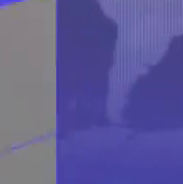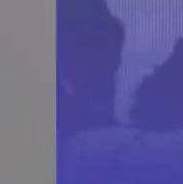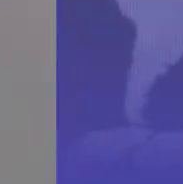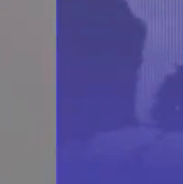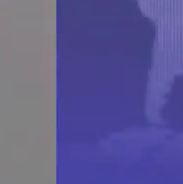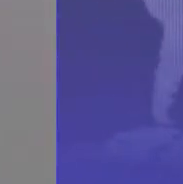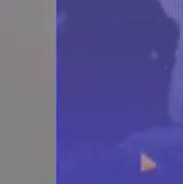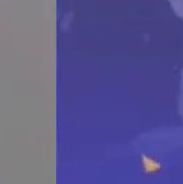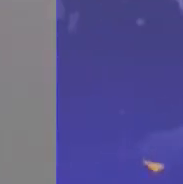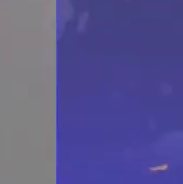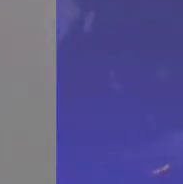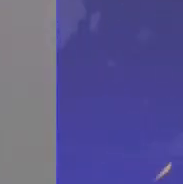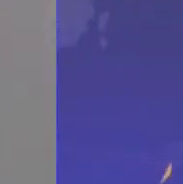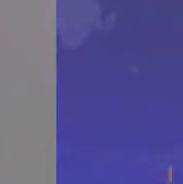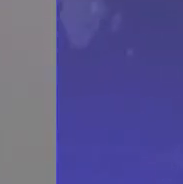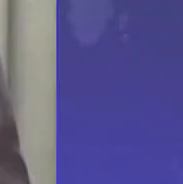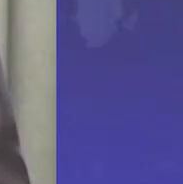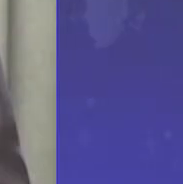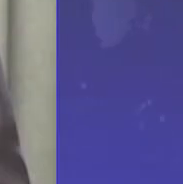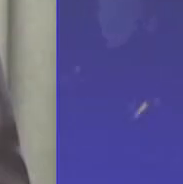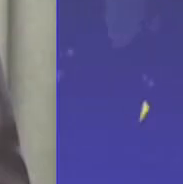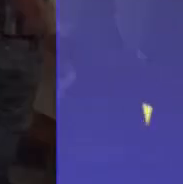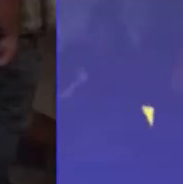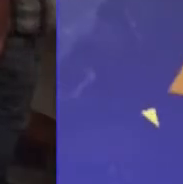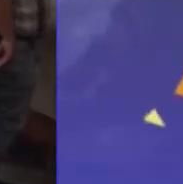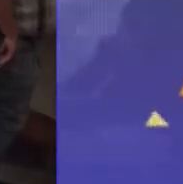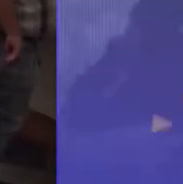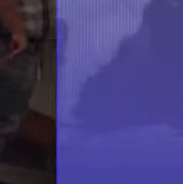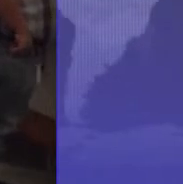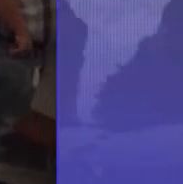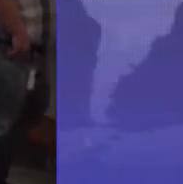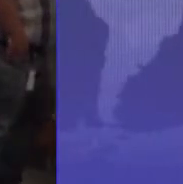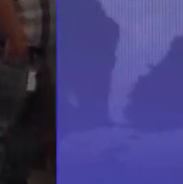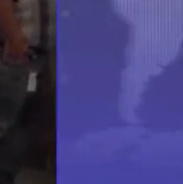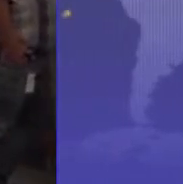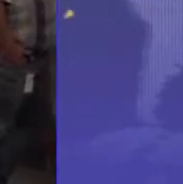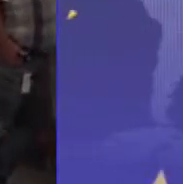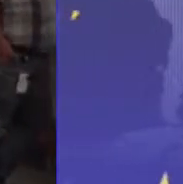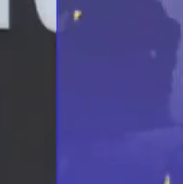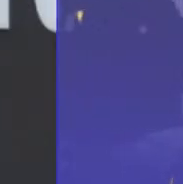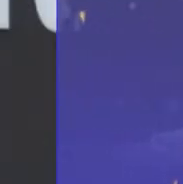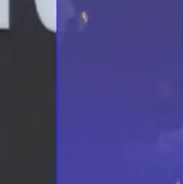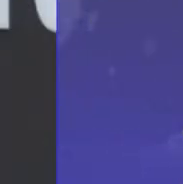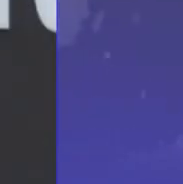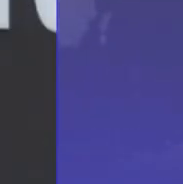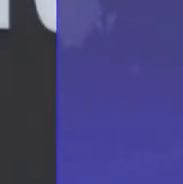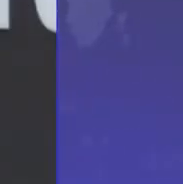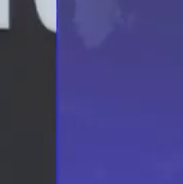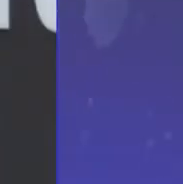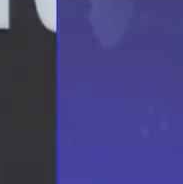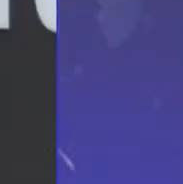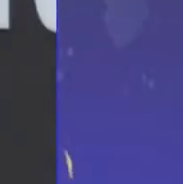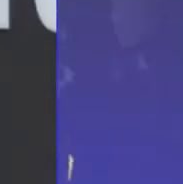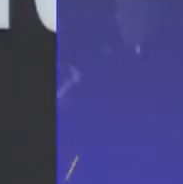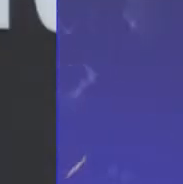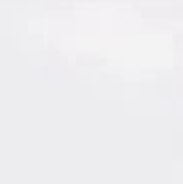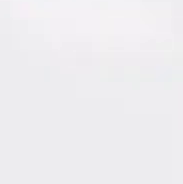guidelines. And billionaire couple Bill and Melinda Gates to divorce after 27 years of marriage.